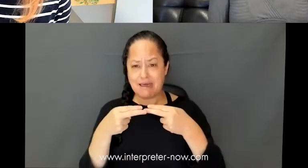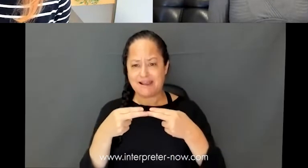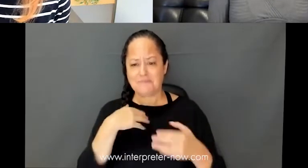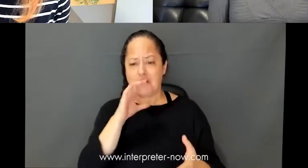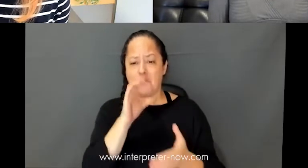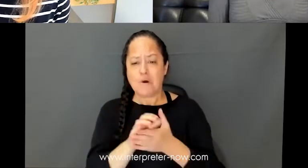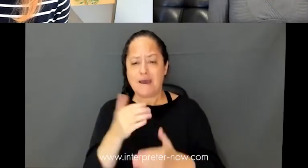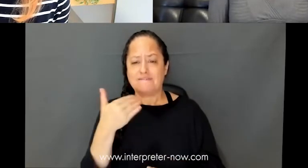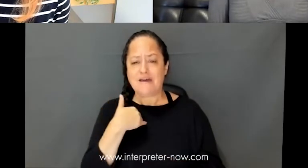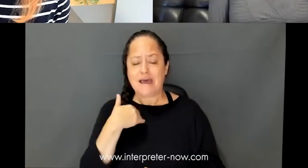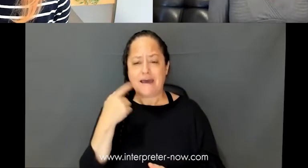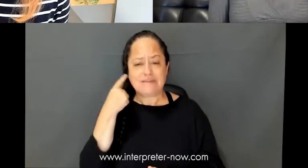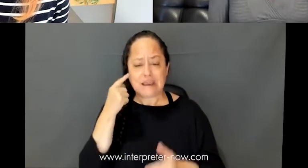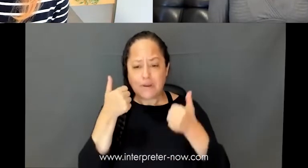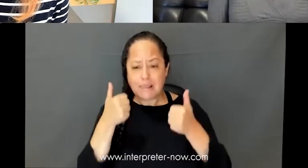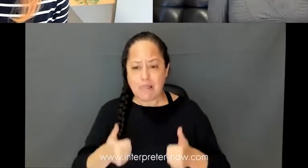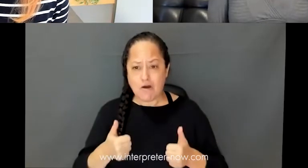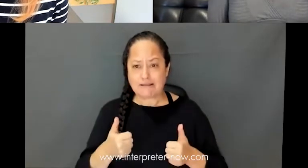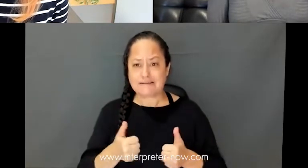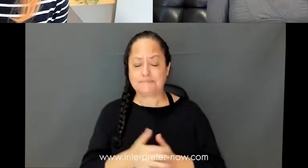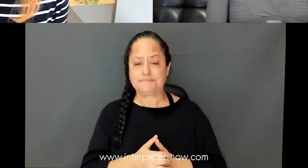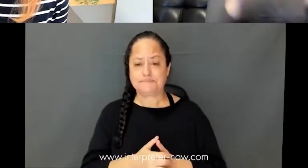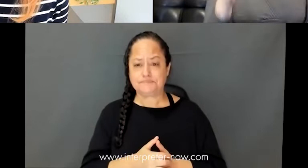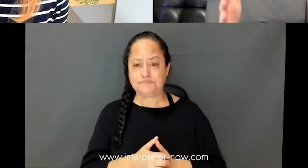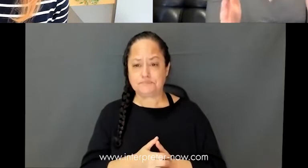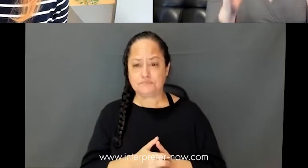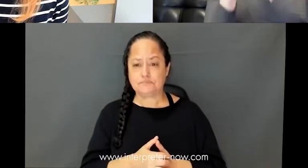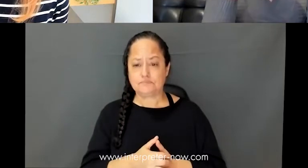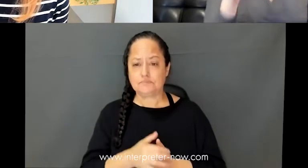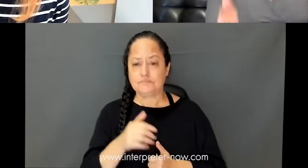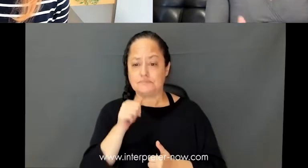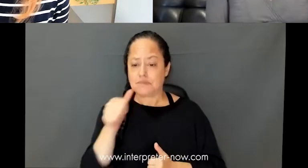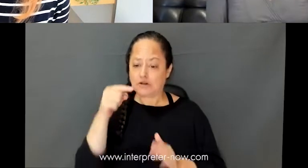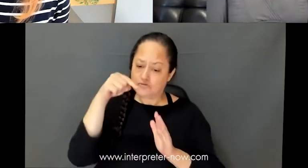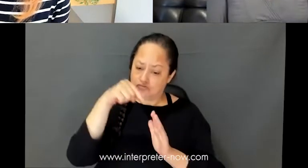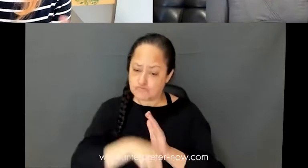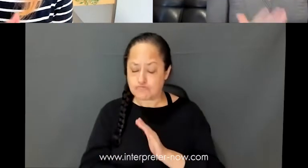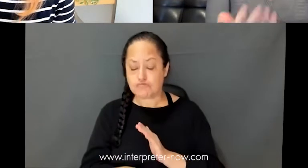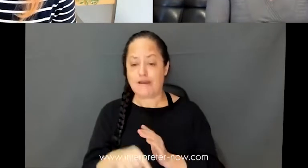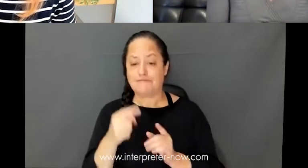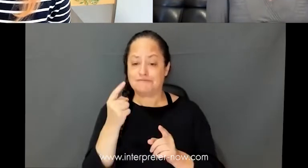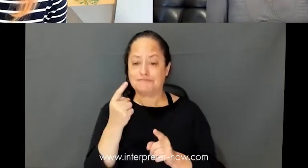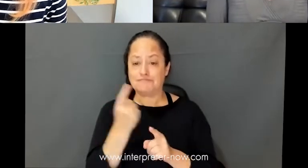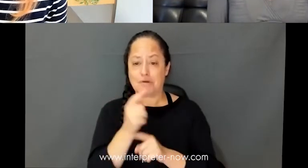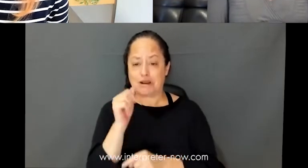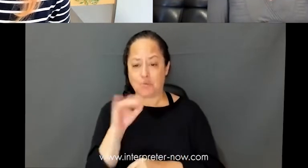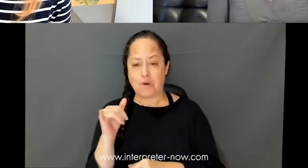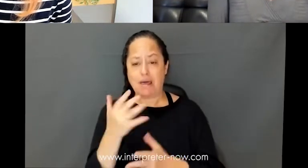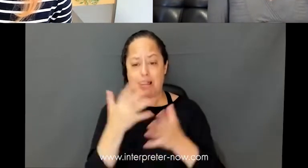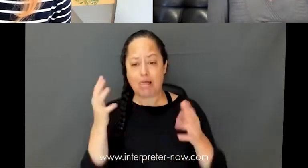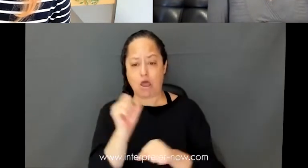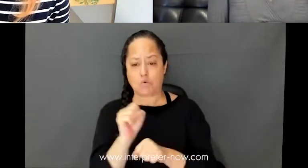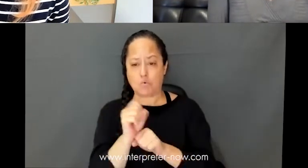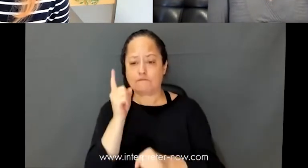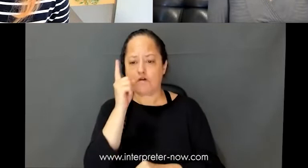has hearing loss, and not to dive right into everything, but as someone that does a lot of work in